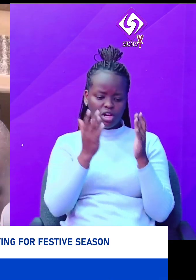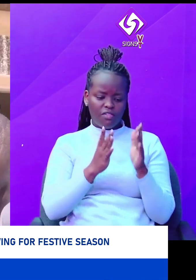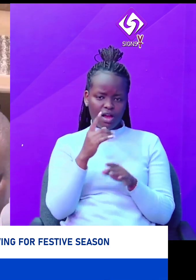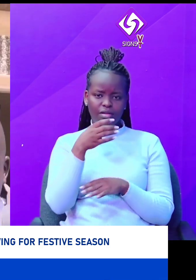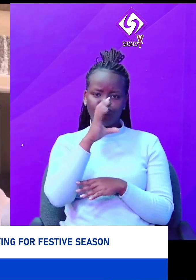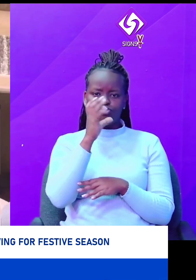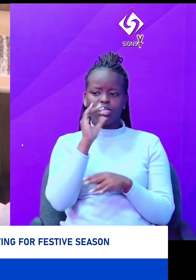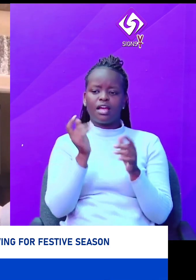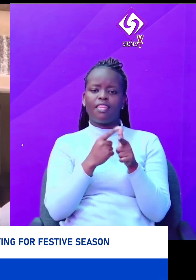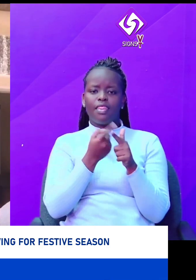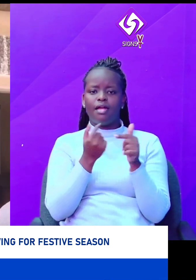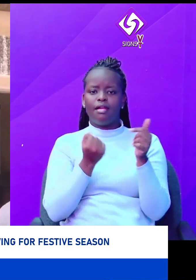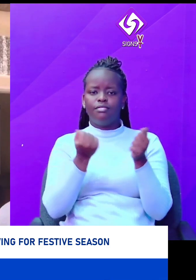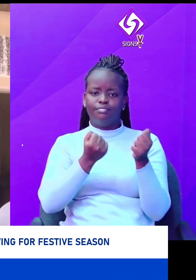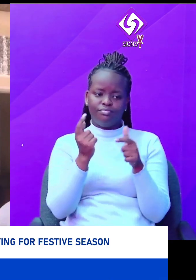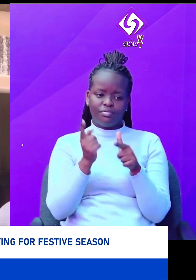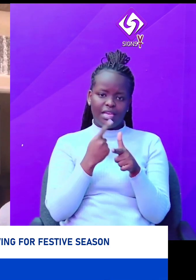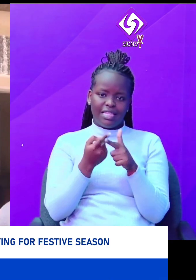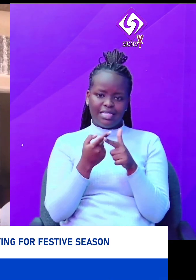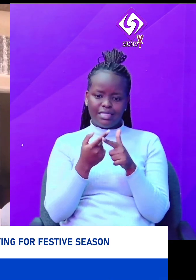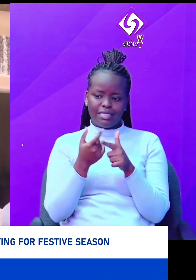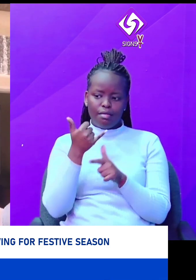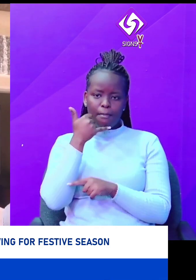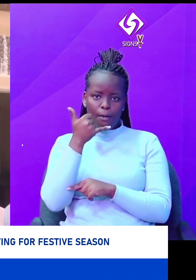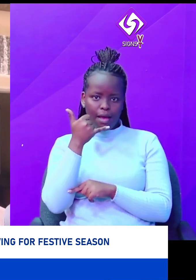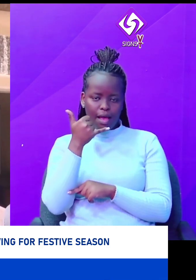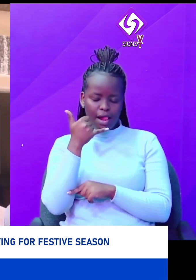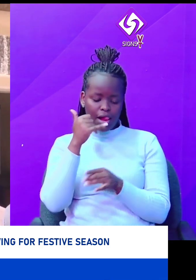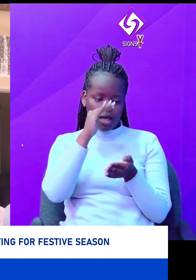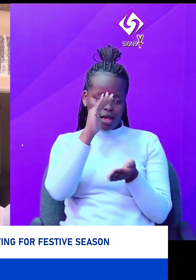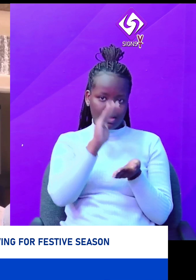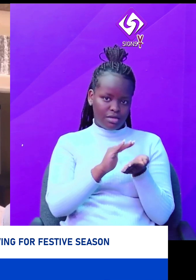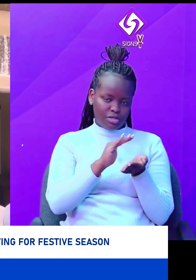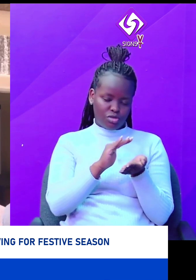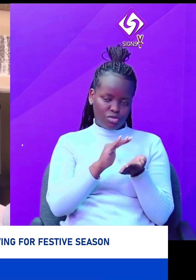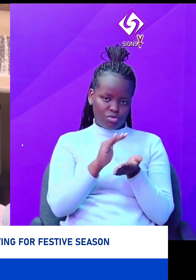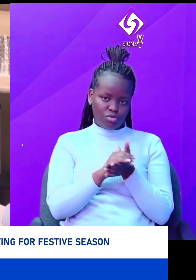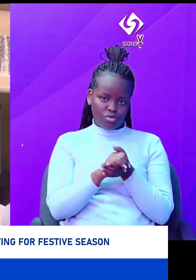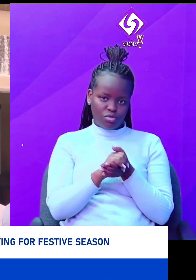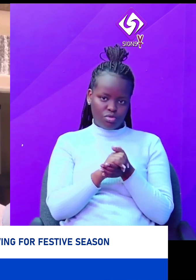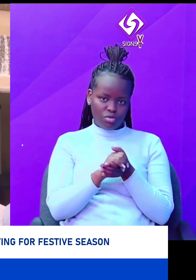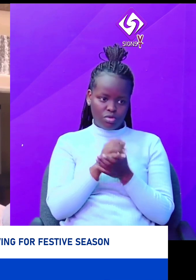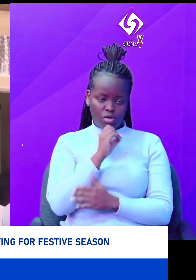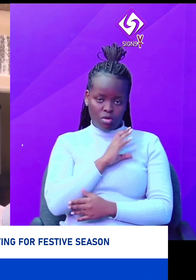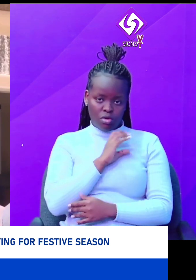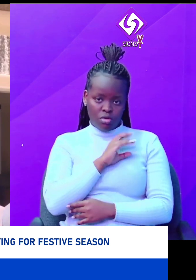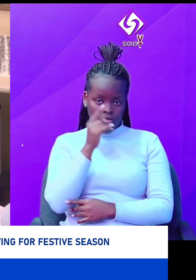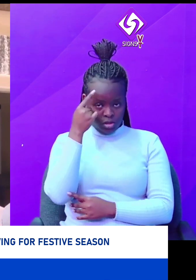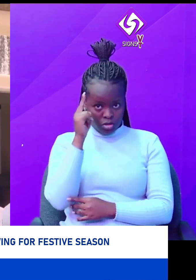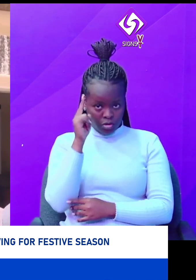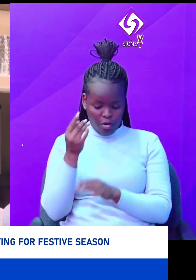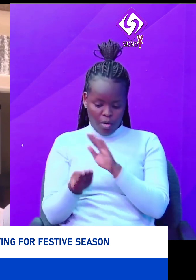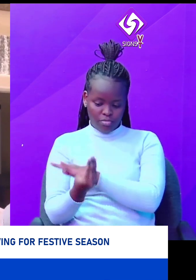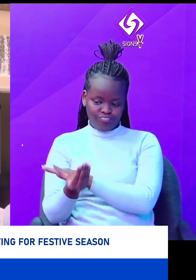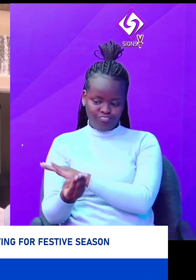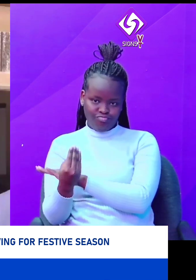this mobile court will reduce these complaints of bribery along